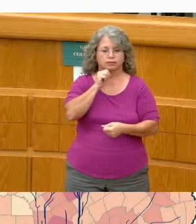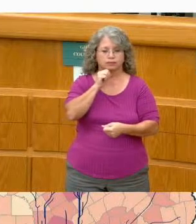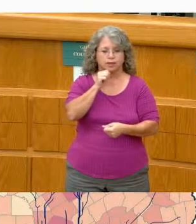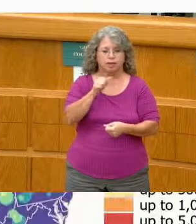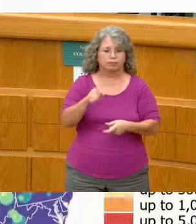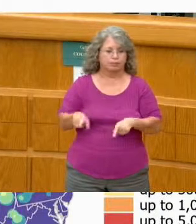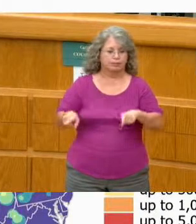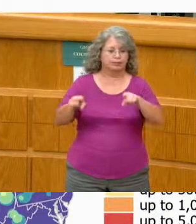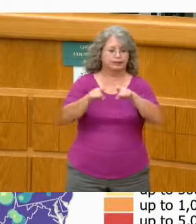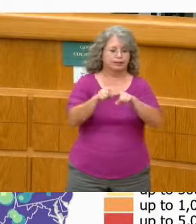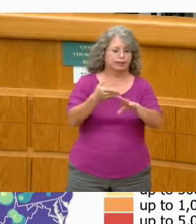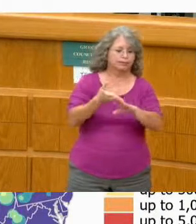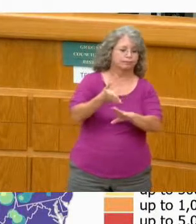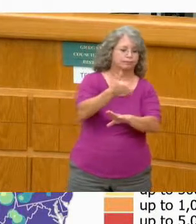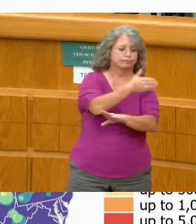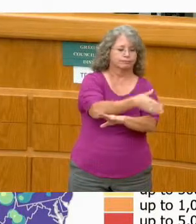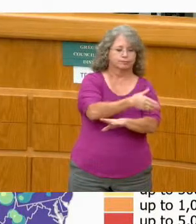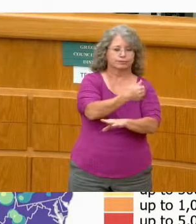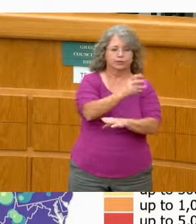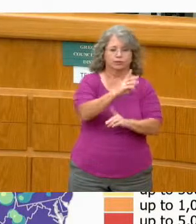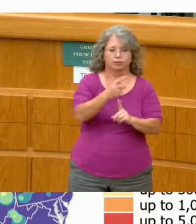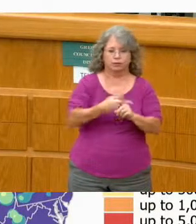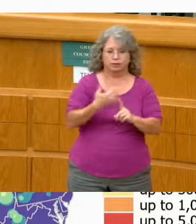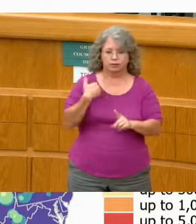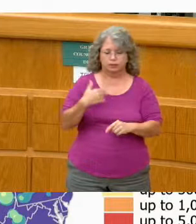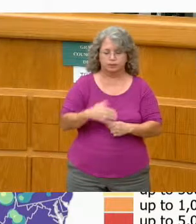it did in the early summertime.